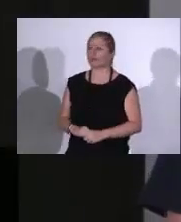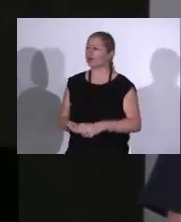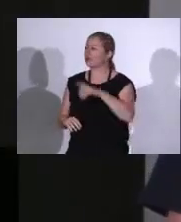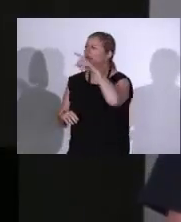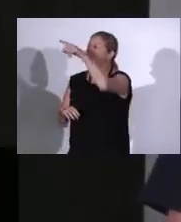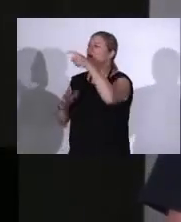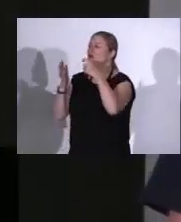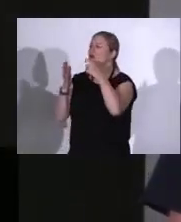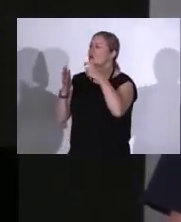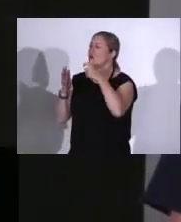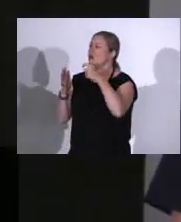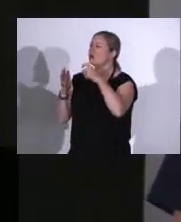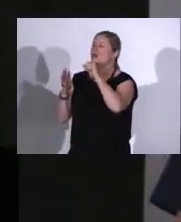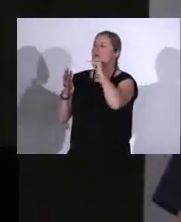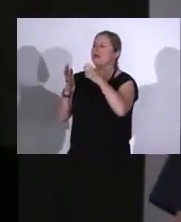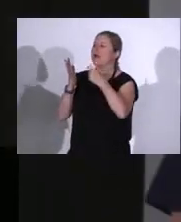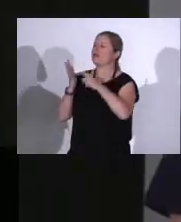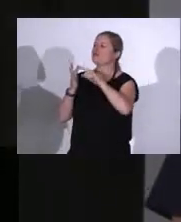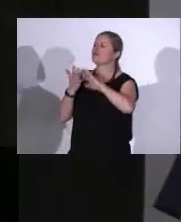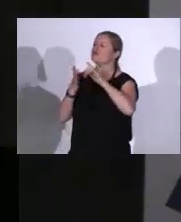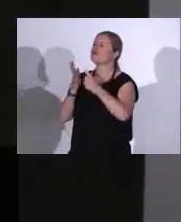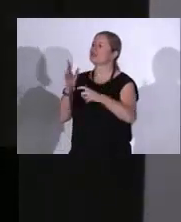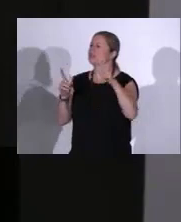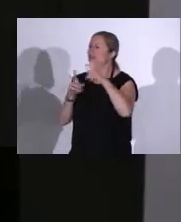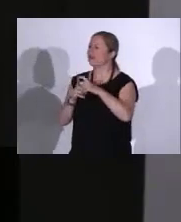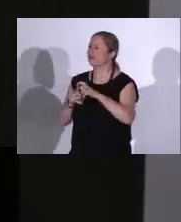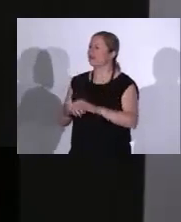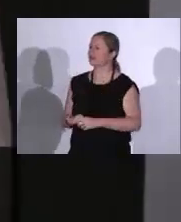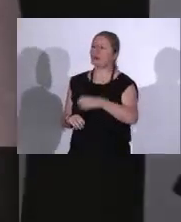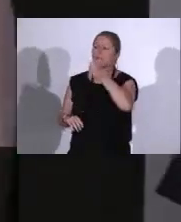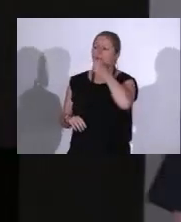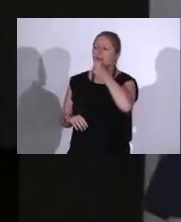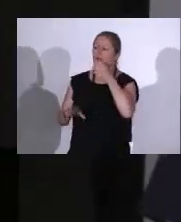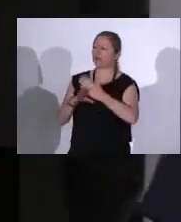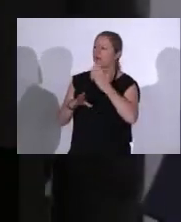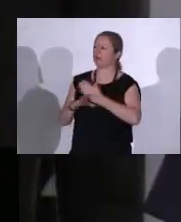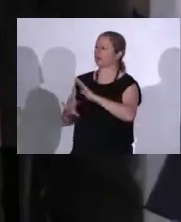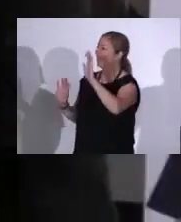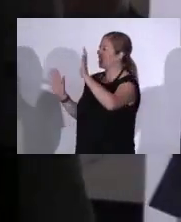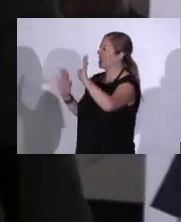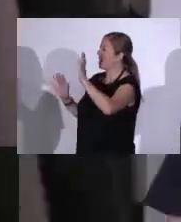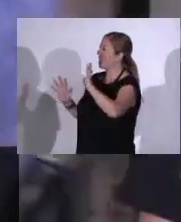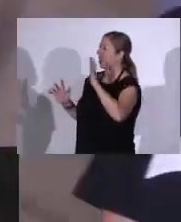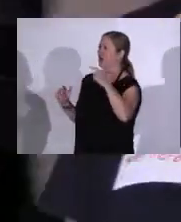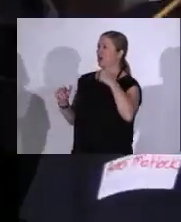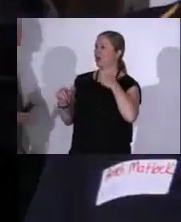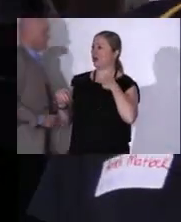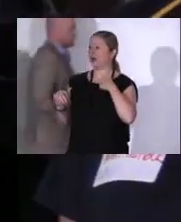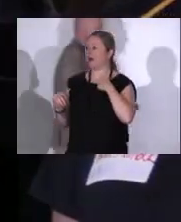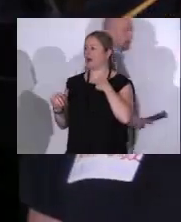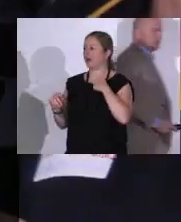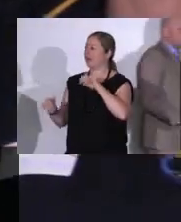Richard, Grant's got the microphone. Hopefully it's going to work. Hi, Richard Amon from Disability Sport and